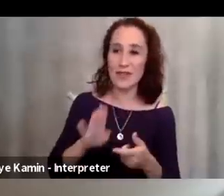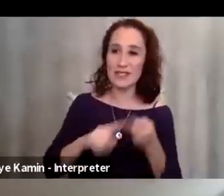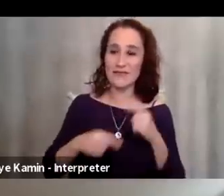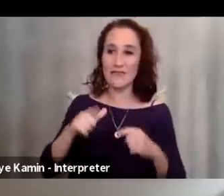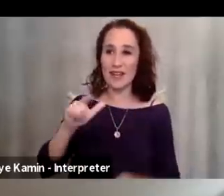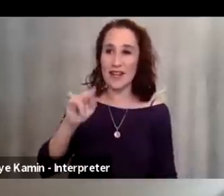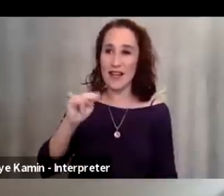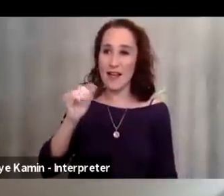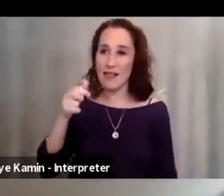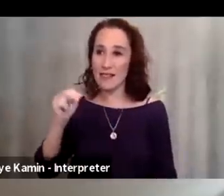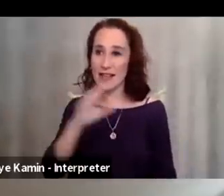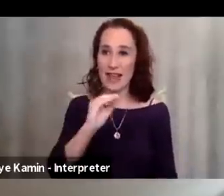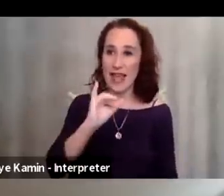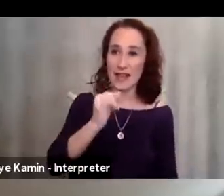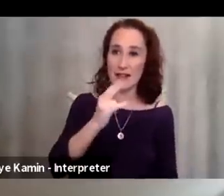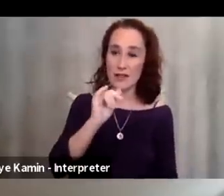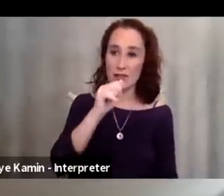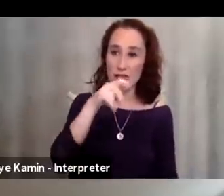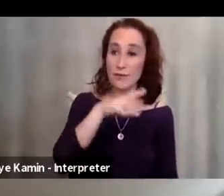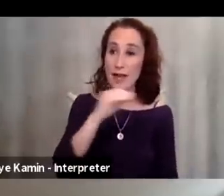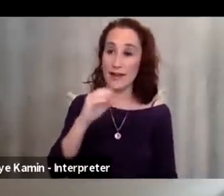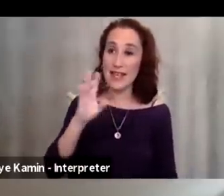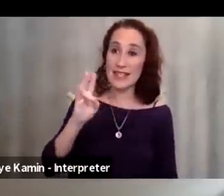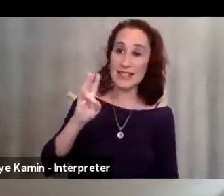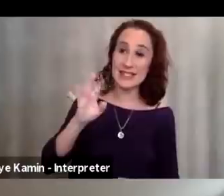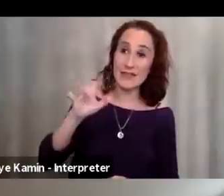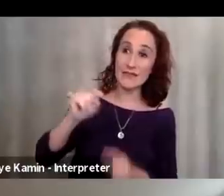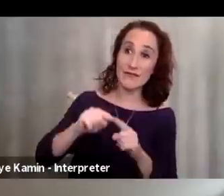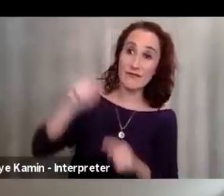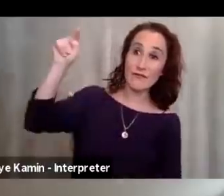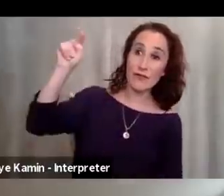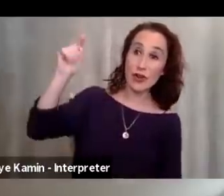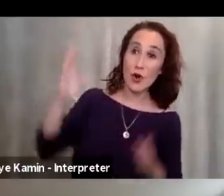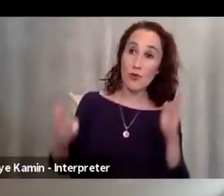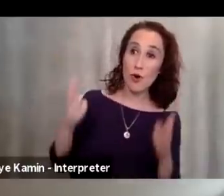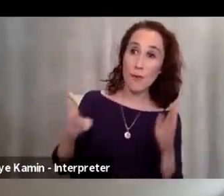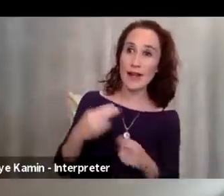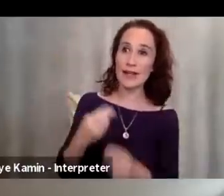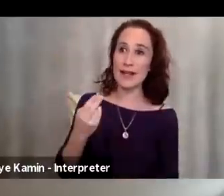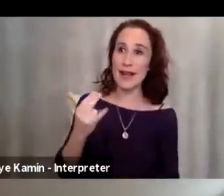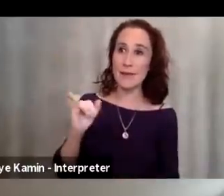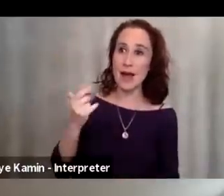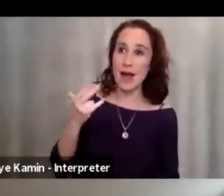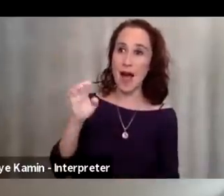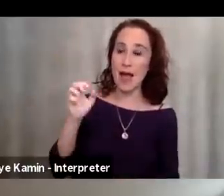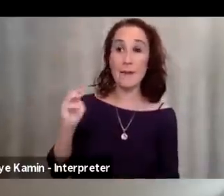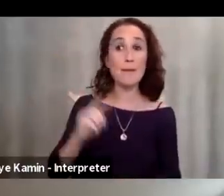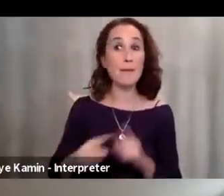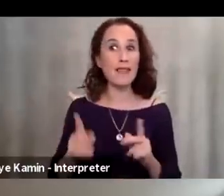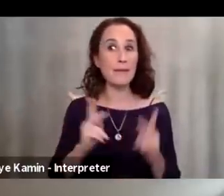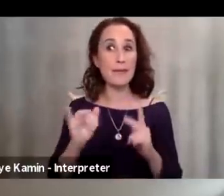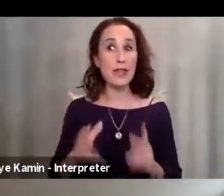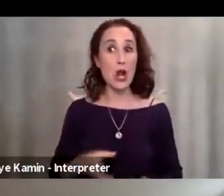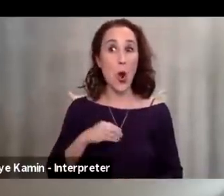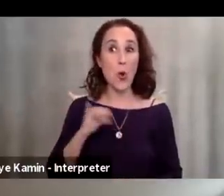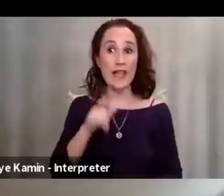and a 7-foot glitchy robot named High Beam, until the people who own the lunchbox